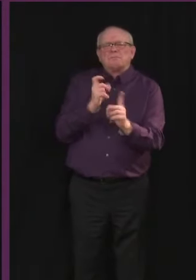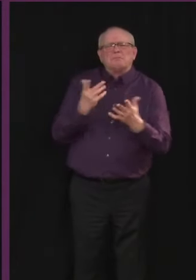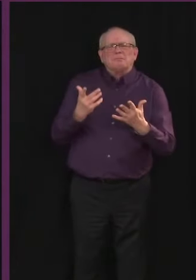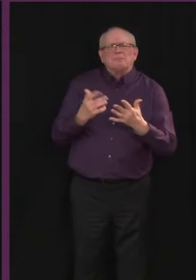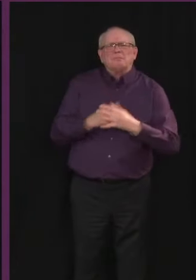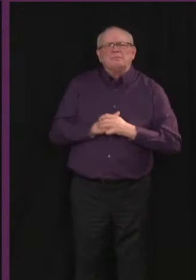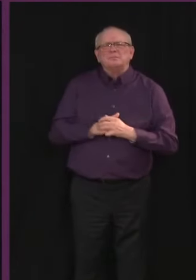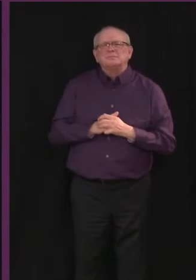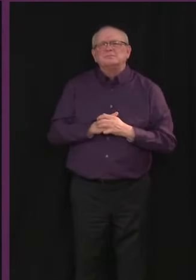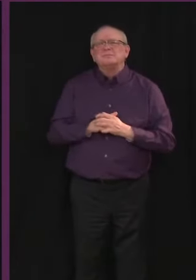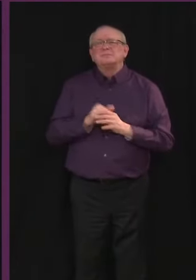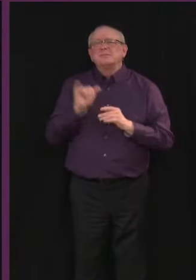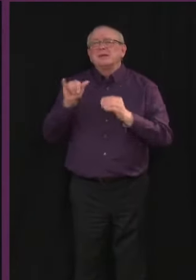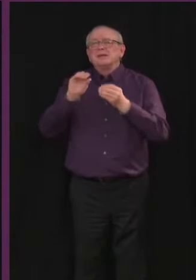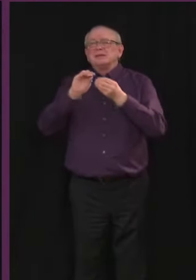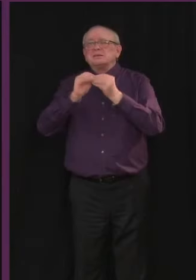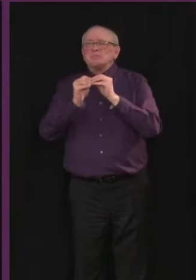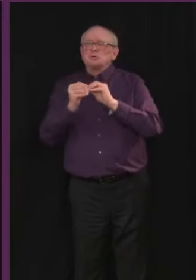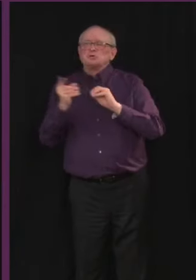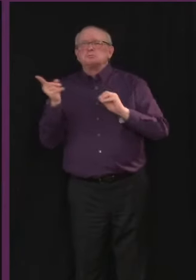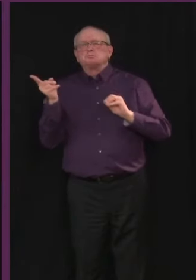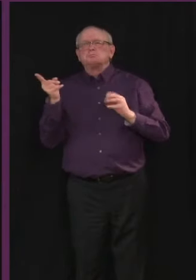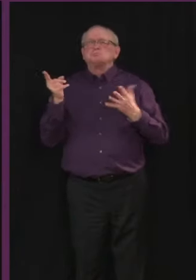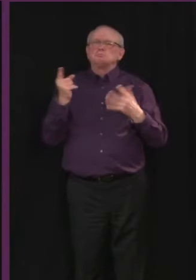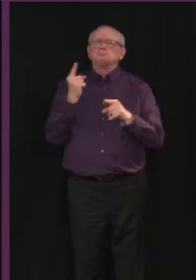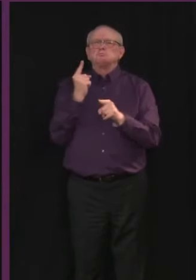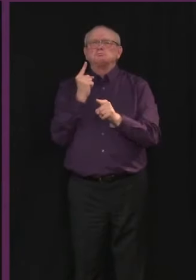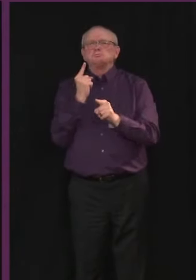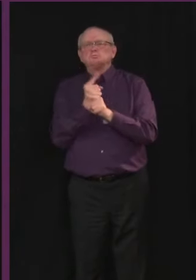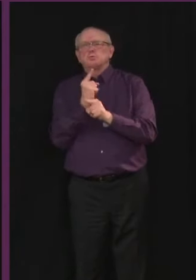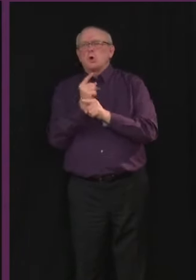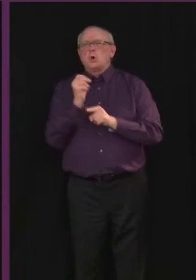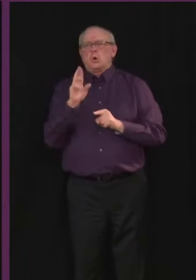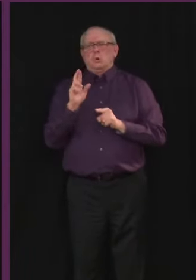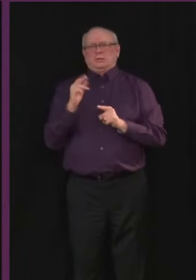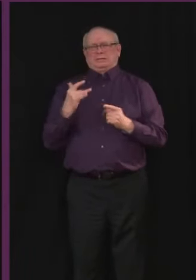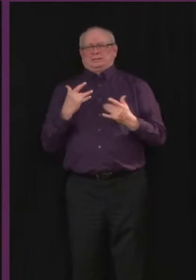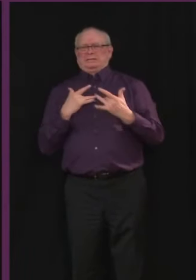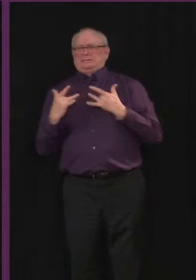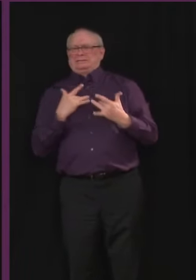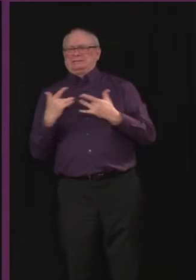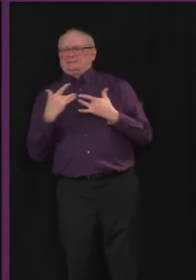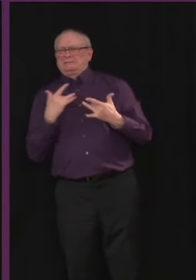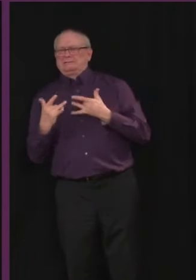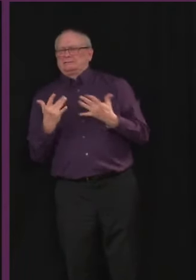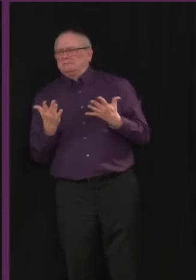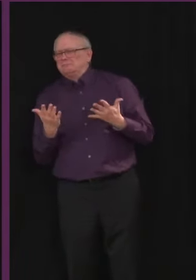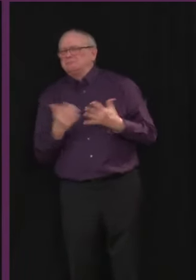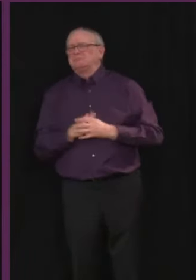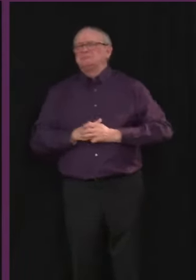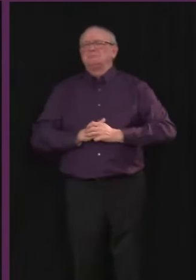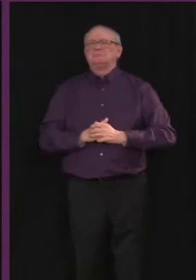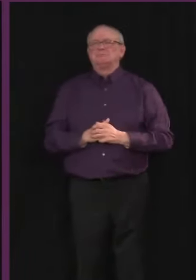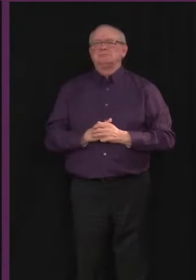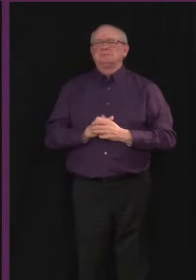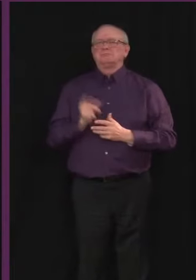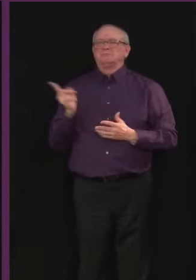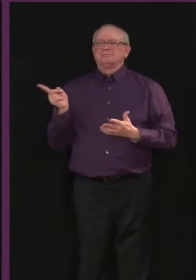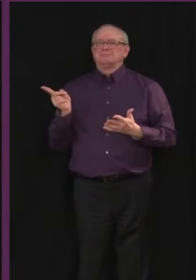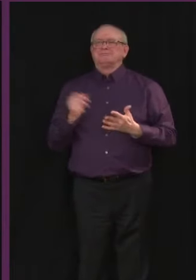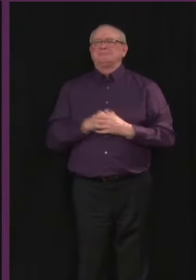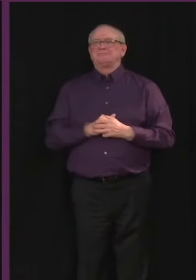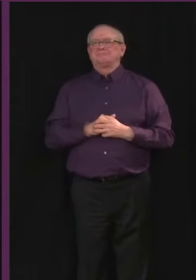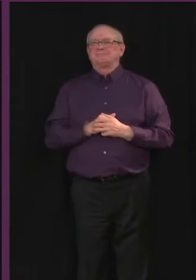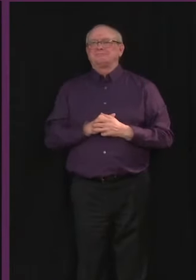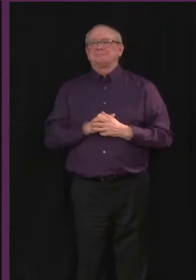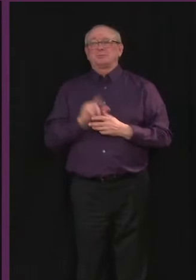pause? It's always difficult to pinpoint exactly where every single case comes from. When we look at the data over the past couple of